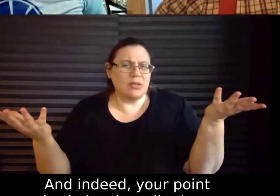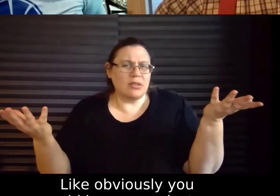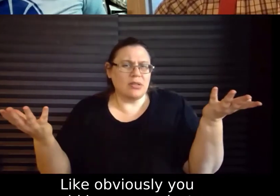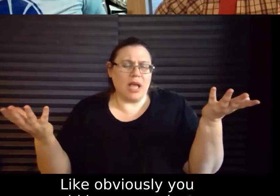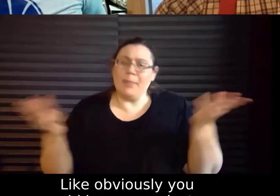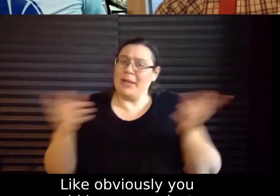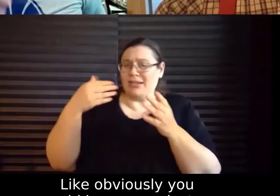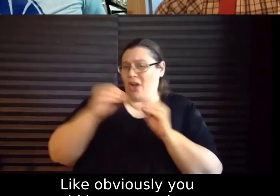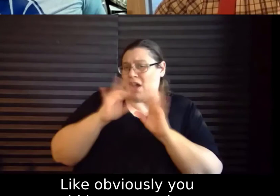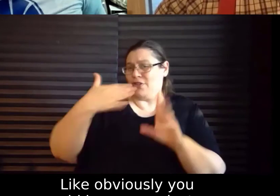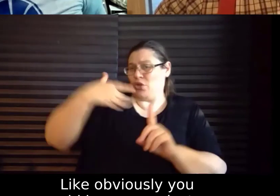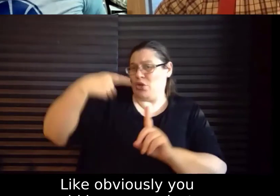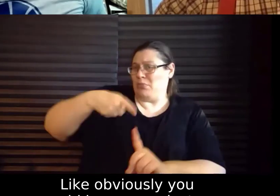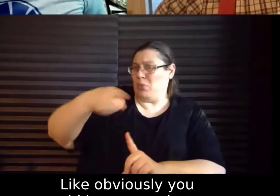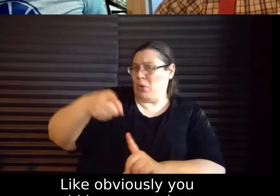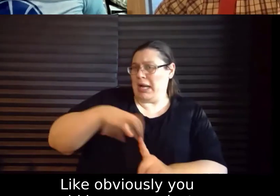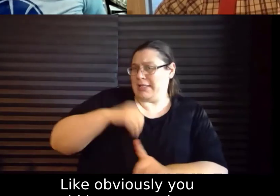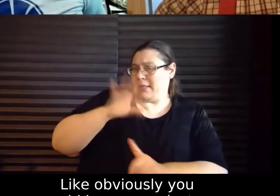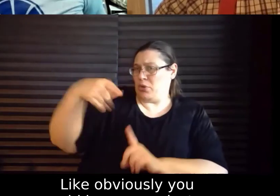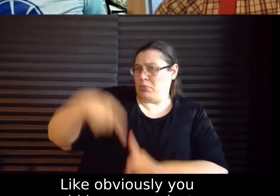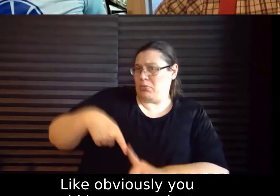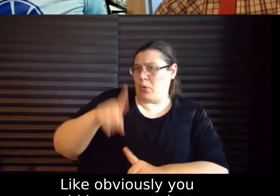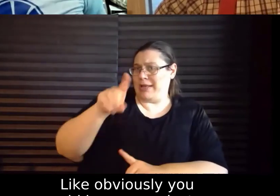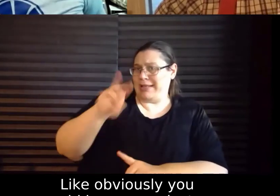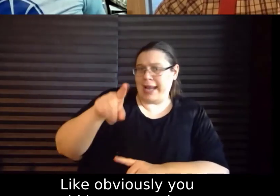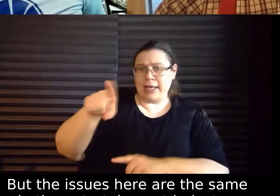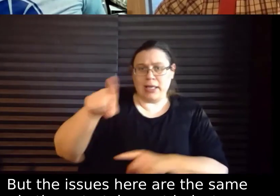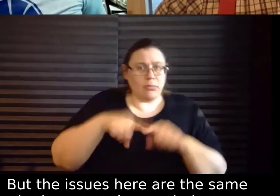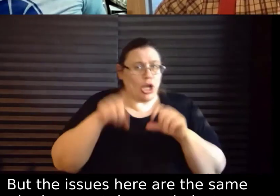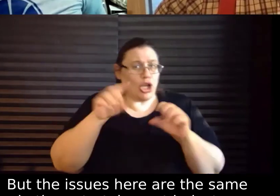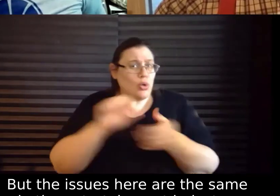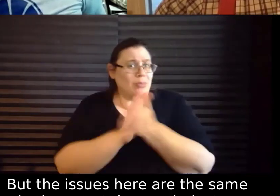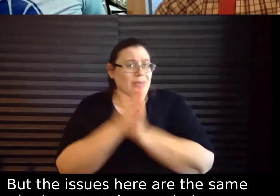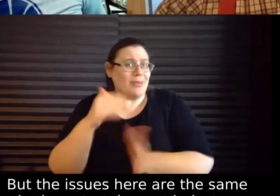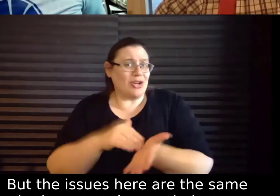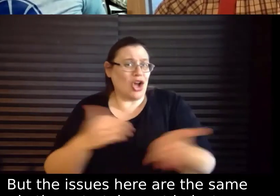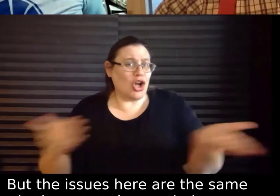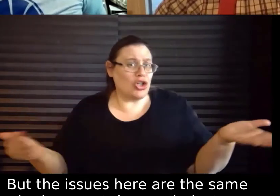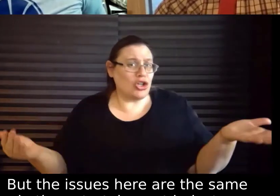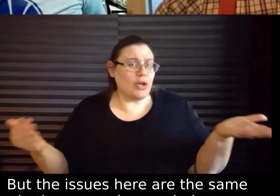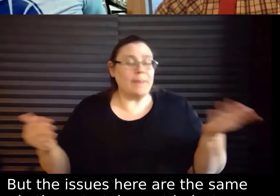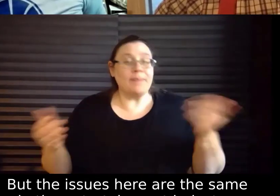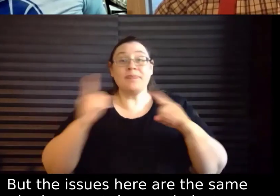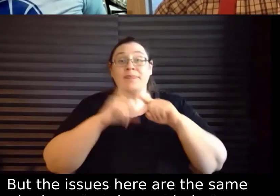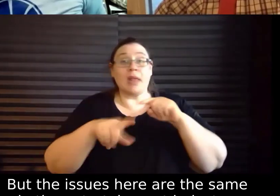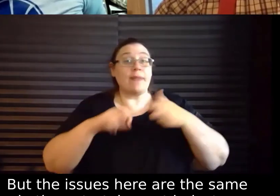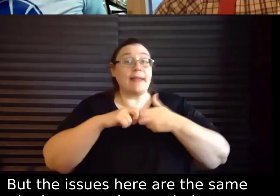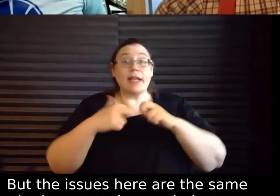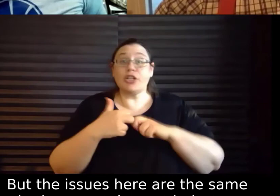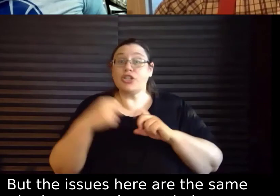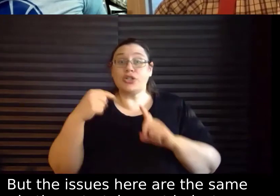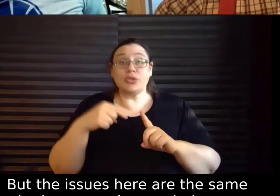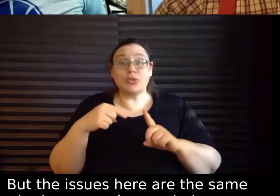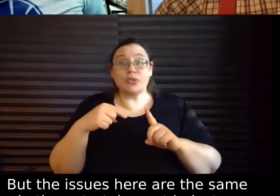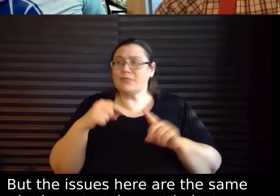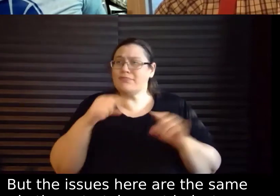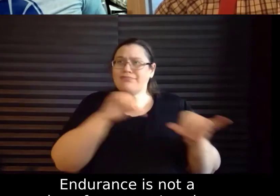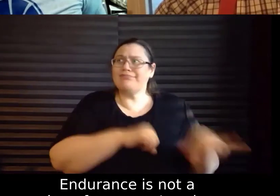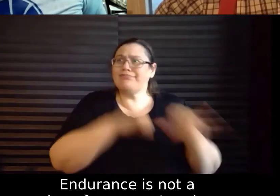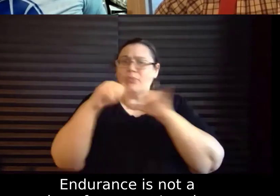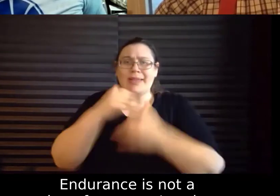taken. Obviously, you could become a doctor. But the issues here are the same in the entertainment